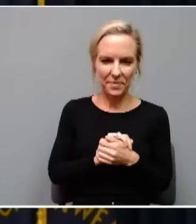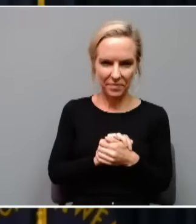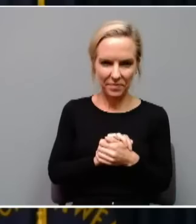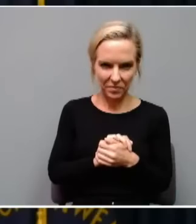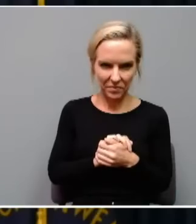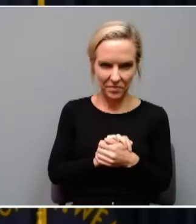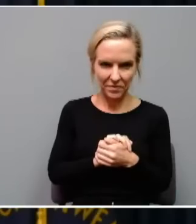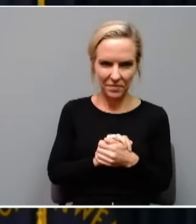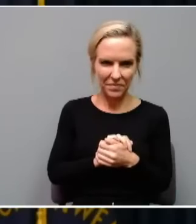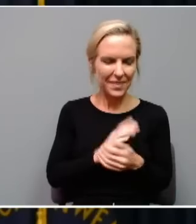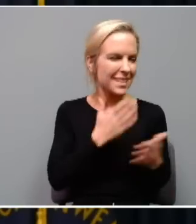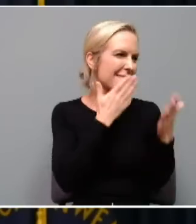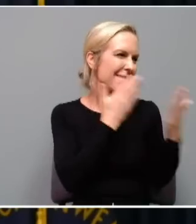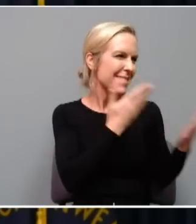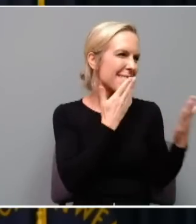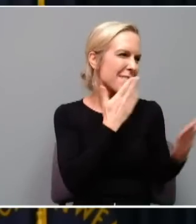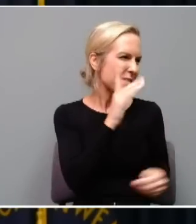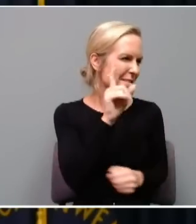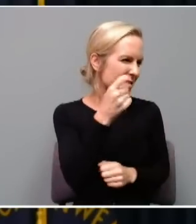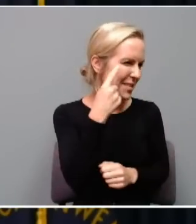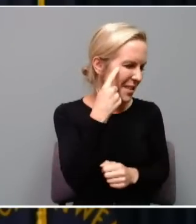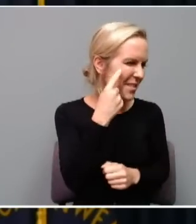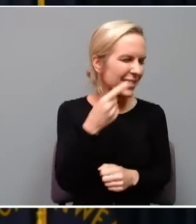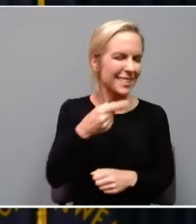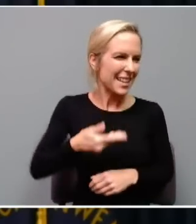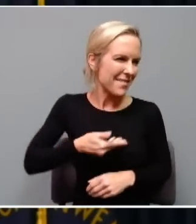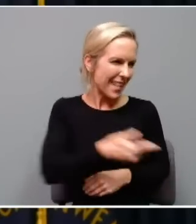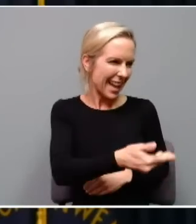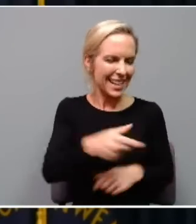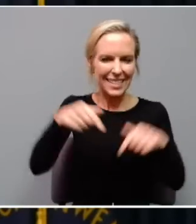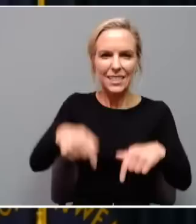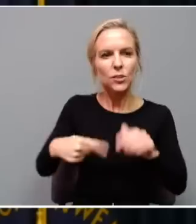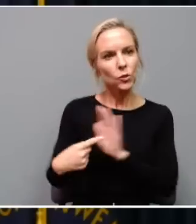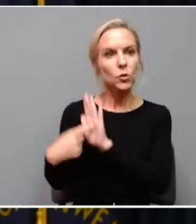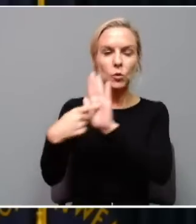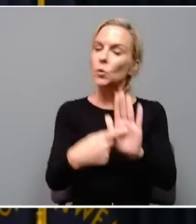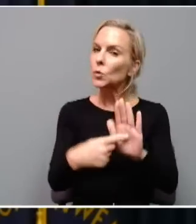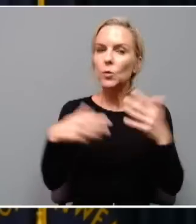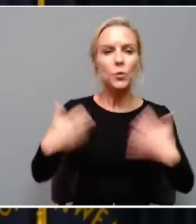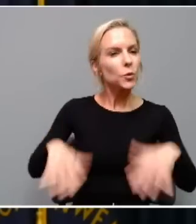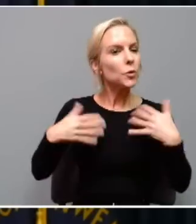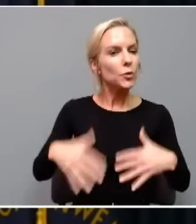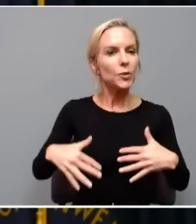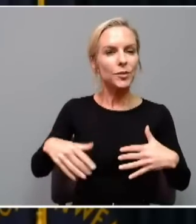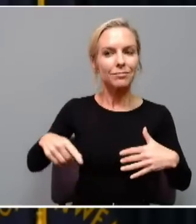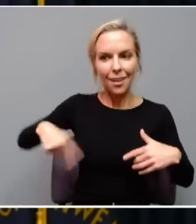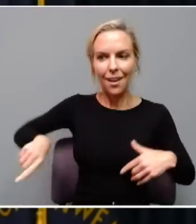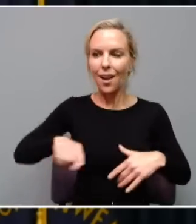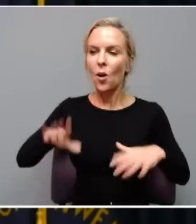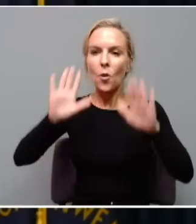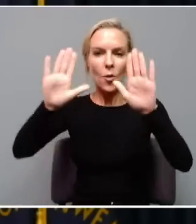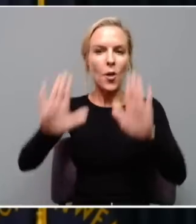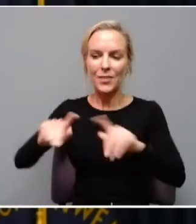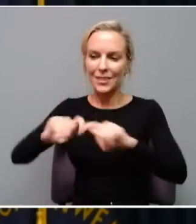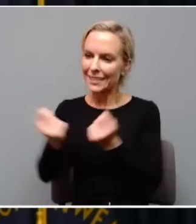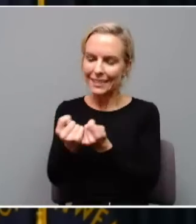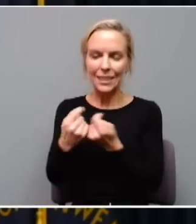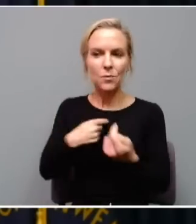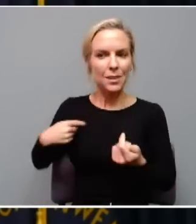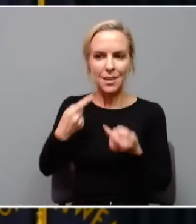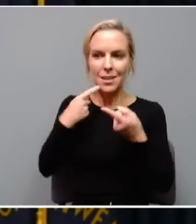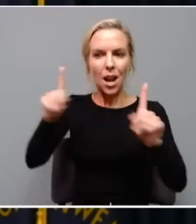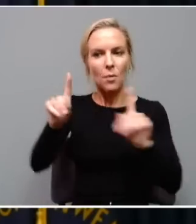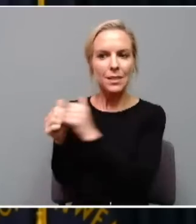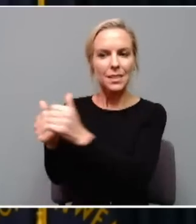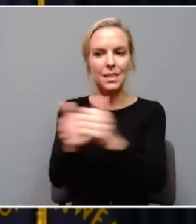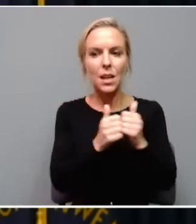So thank you, Governor, for inviting us to showcase what our incredible team has accomplished together in order to protect healthcare